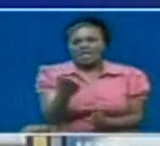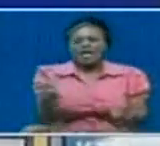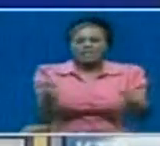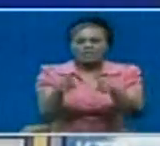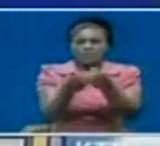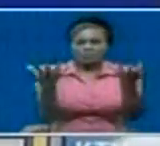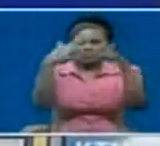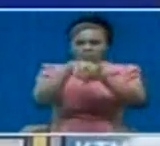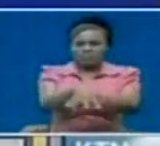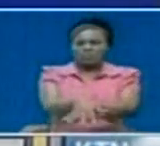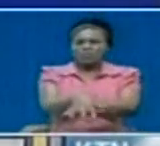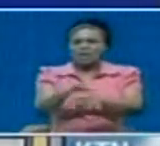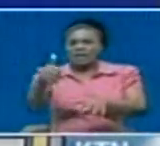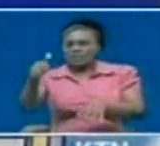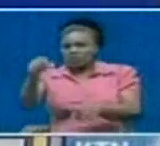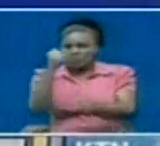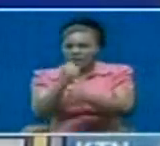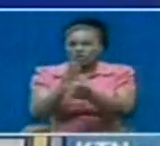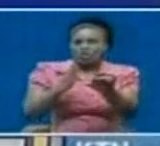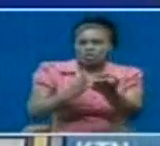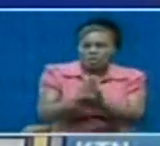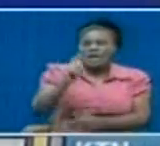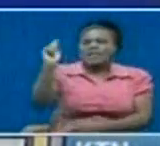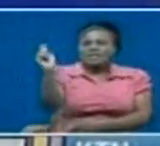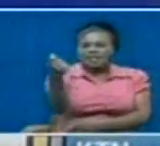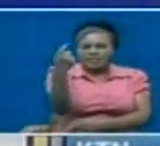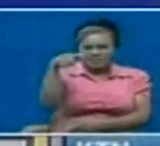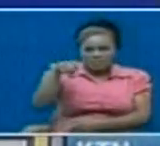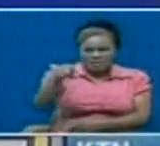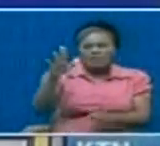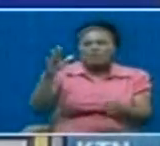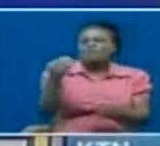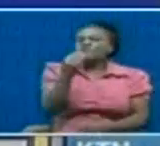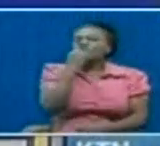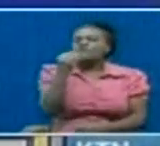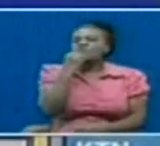the MTP2. Mm-hmm. To ensure that Kenyans become food